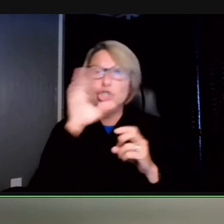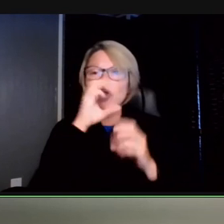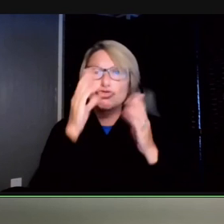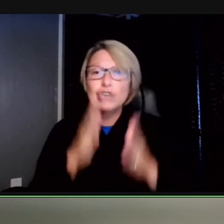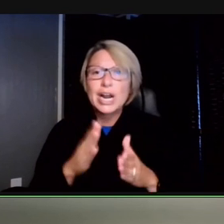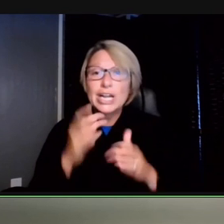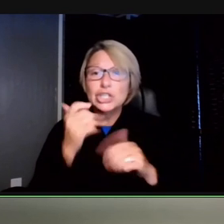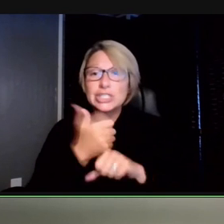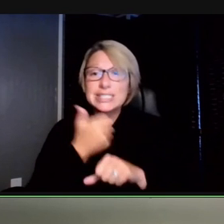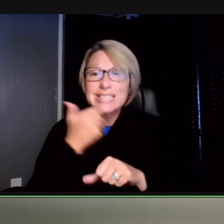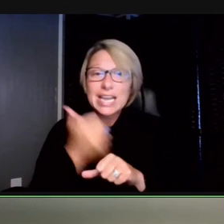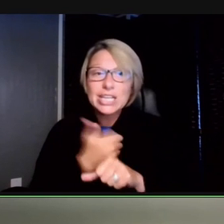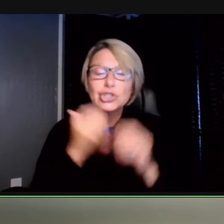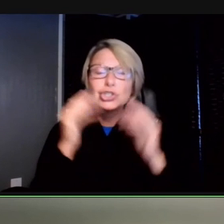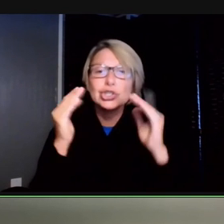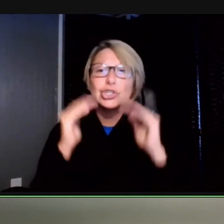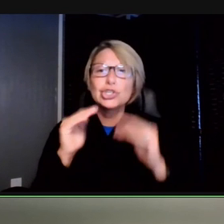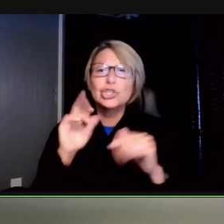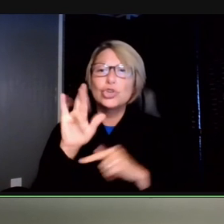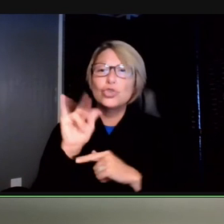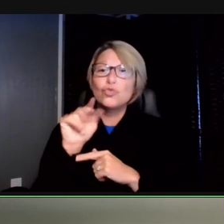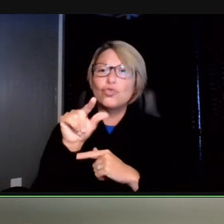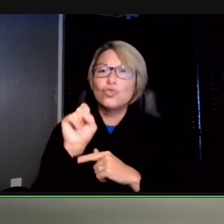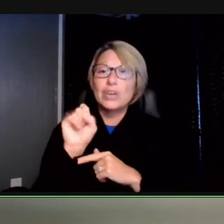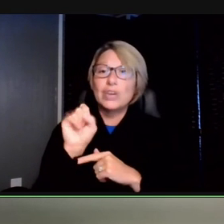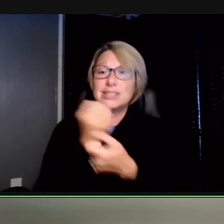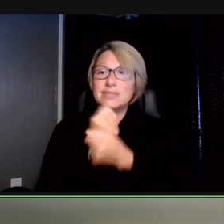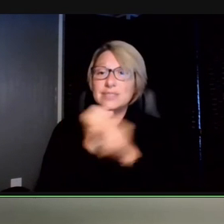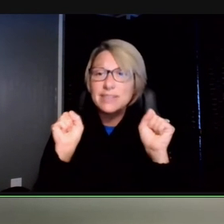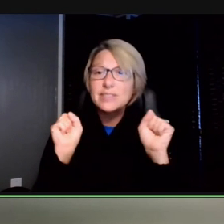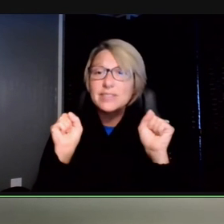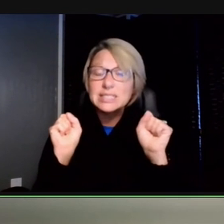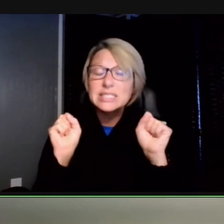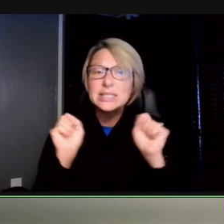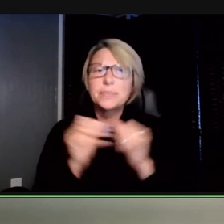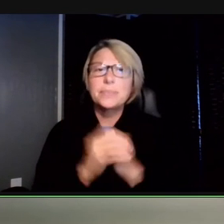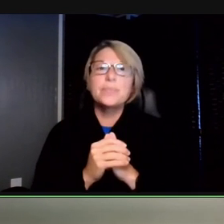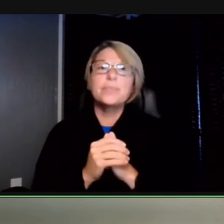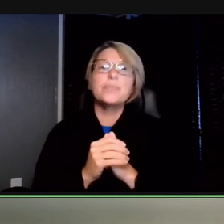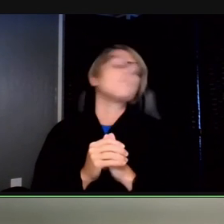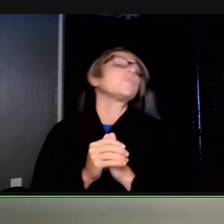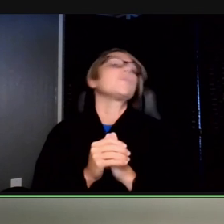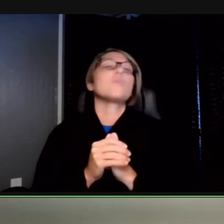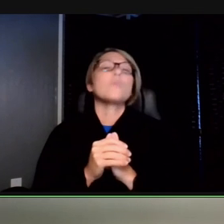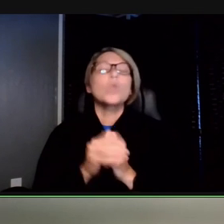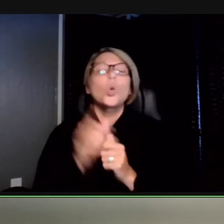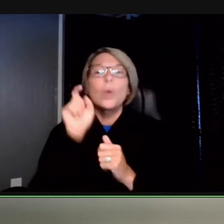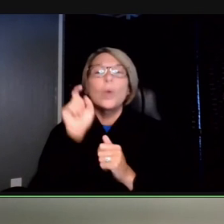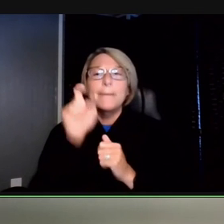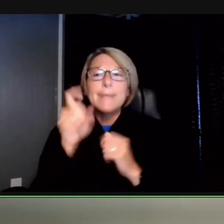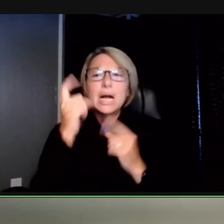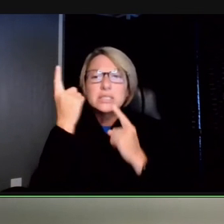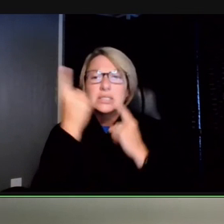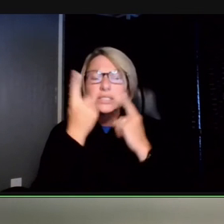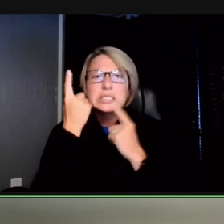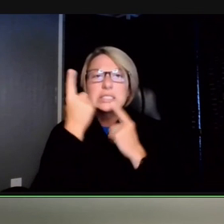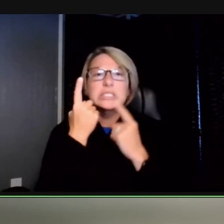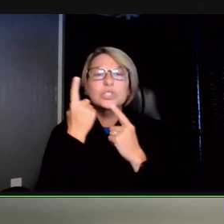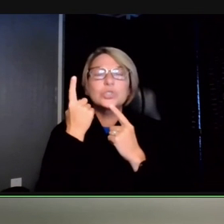Safety. We also know that we want to really consider, talking about